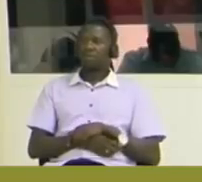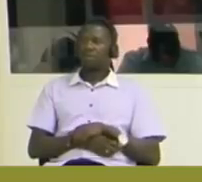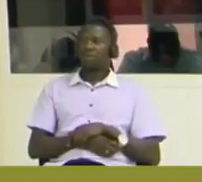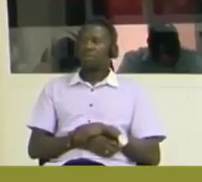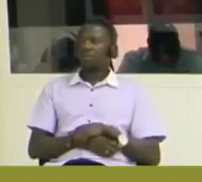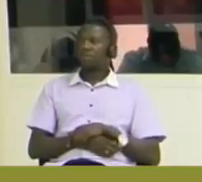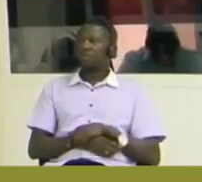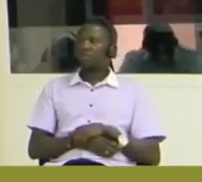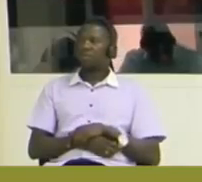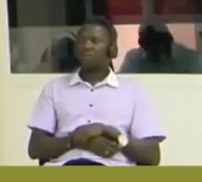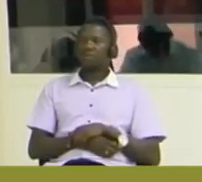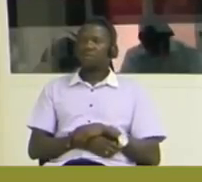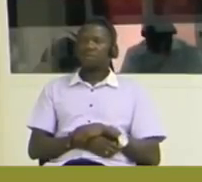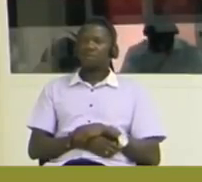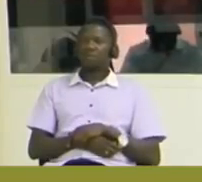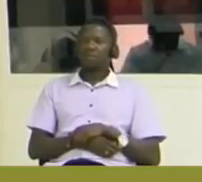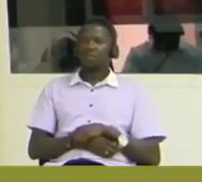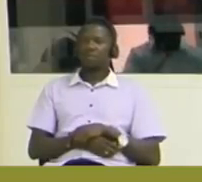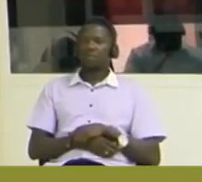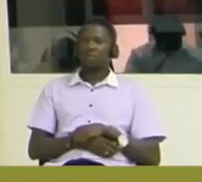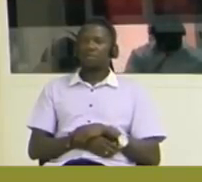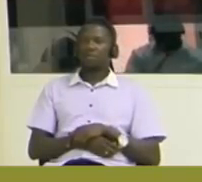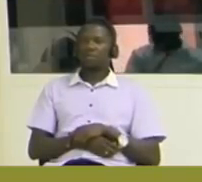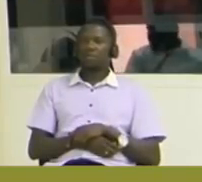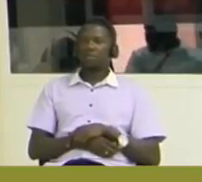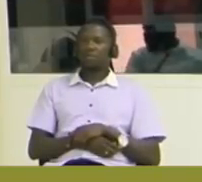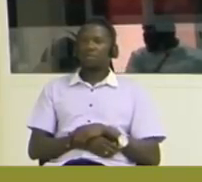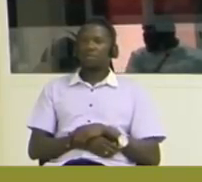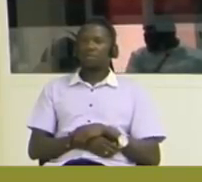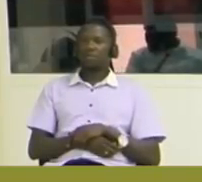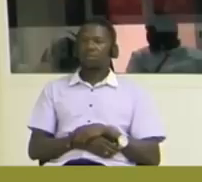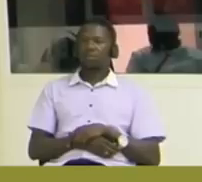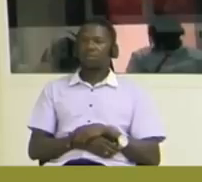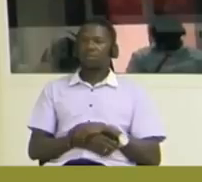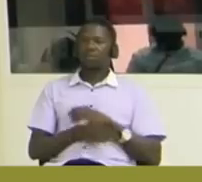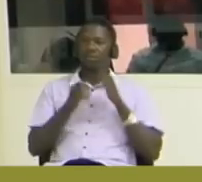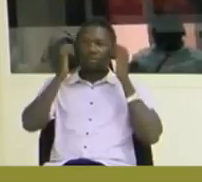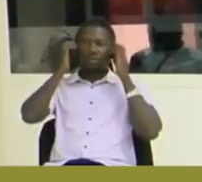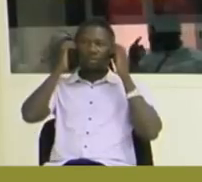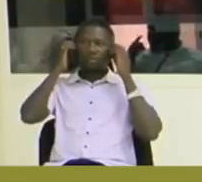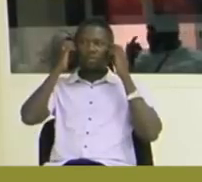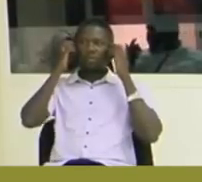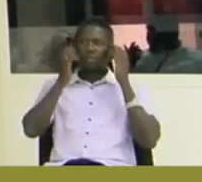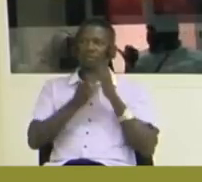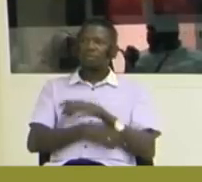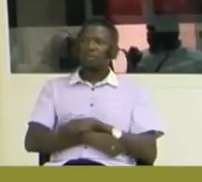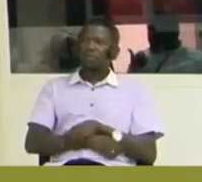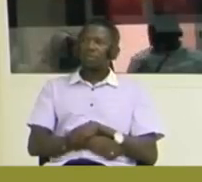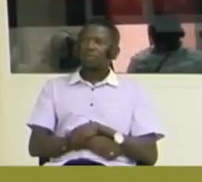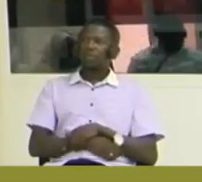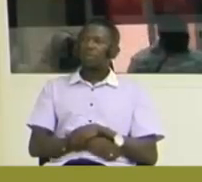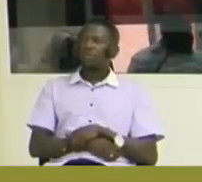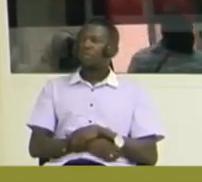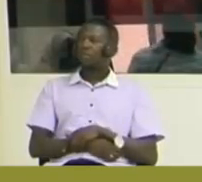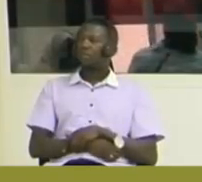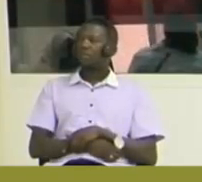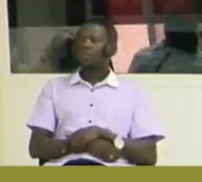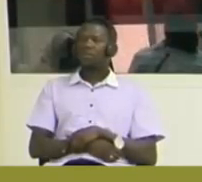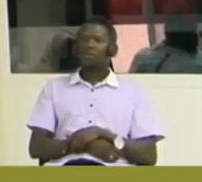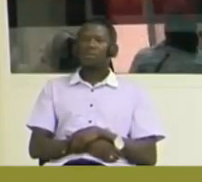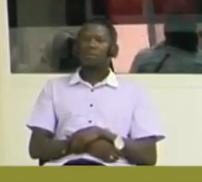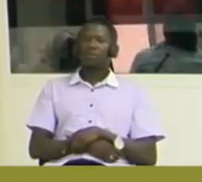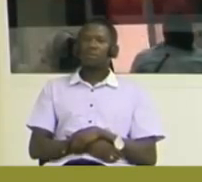Some somebody, I want to know a mobile old man sort of thing, Kamal called. You know, at that time, there were no mobiles, so that you could call someone.